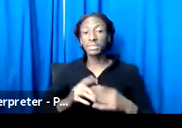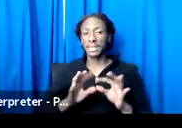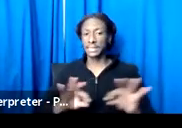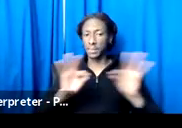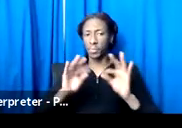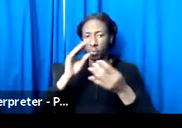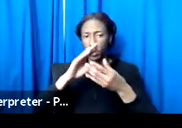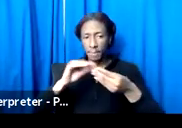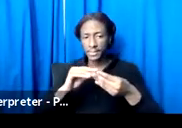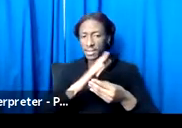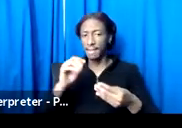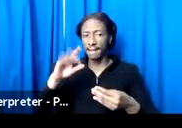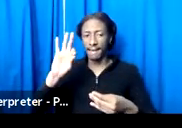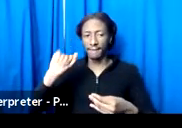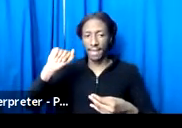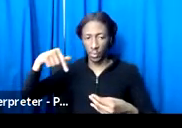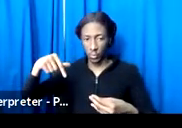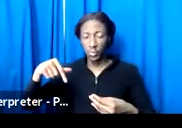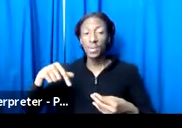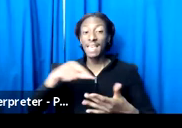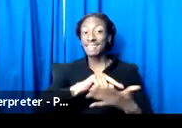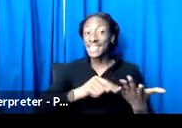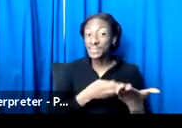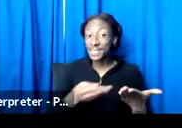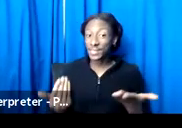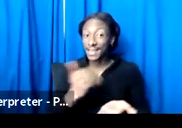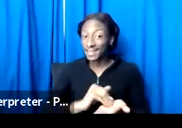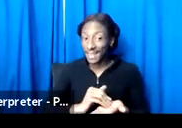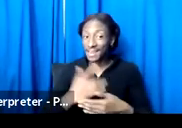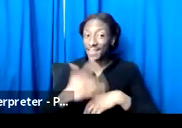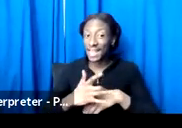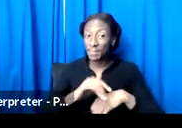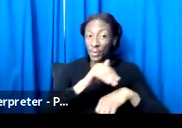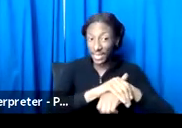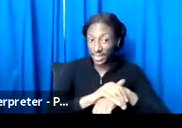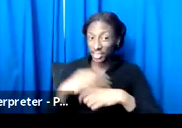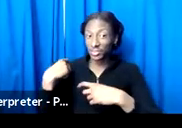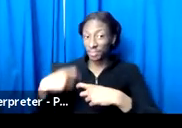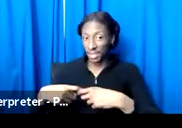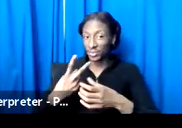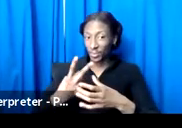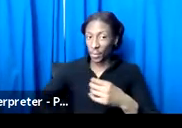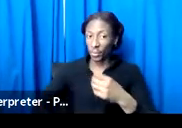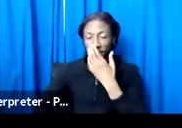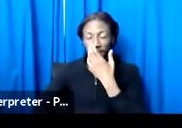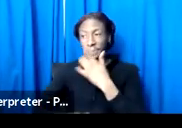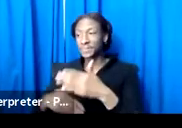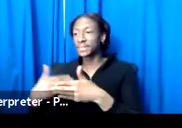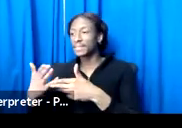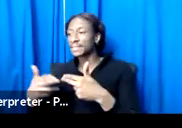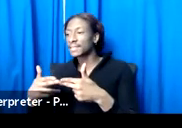and FAQs. And again, these materials are available in English and in Spanish. Next slide,